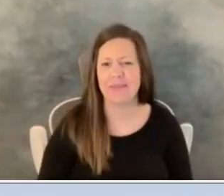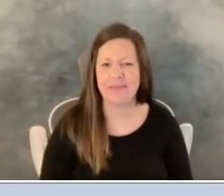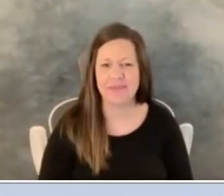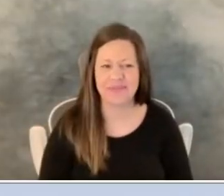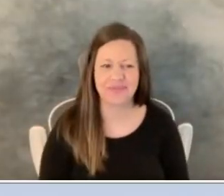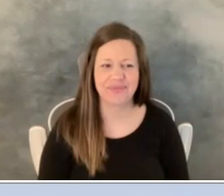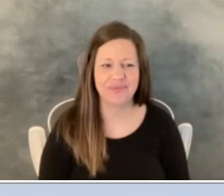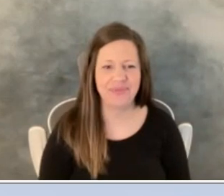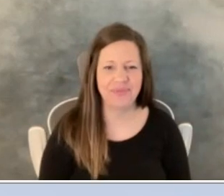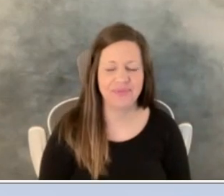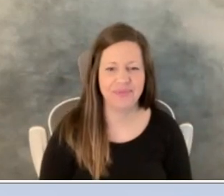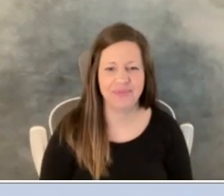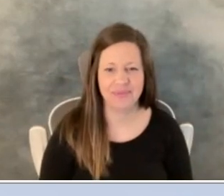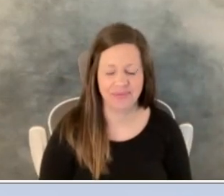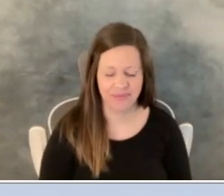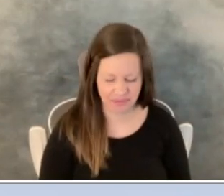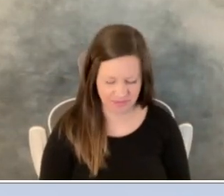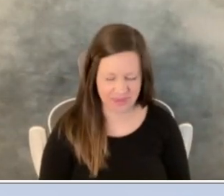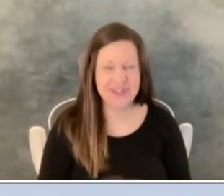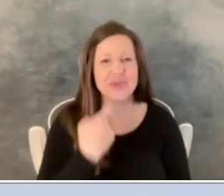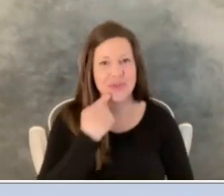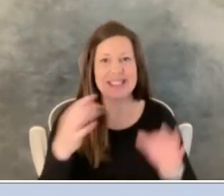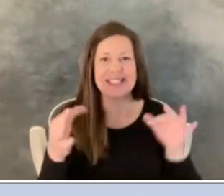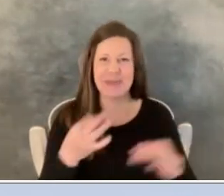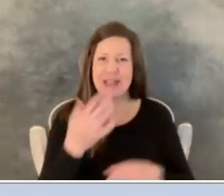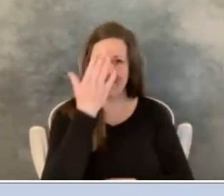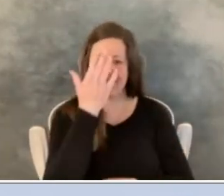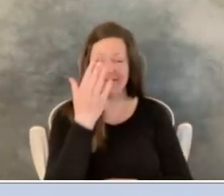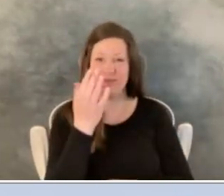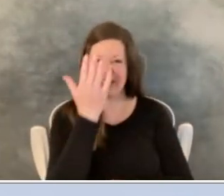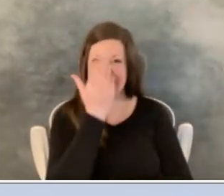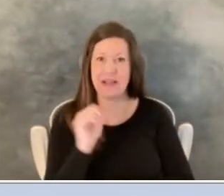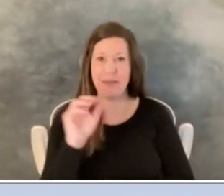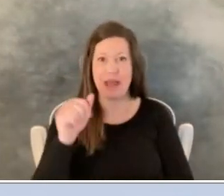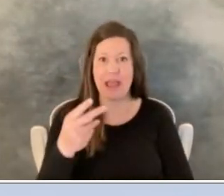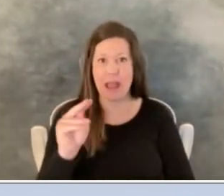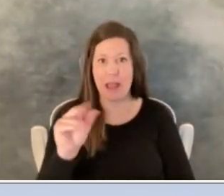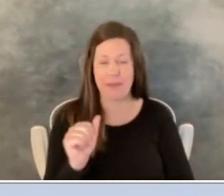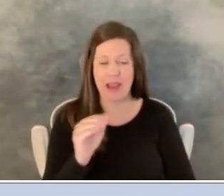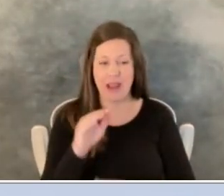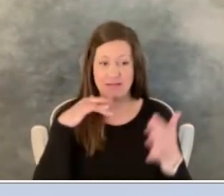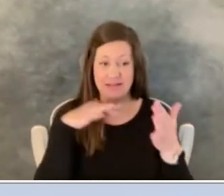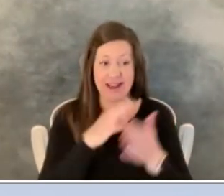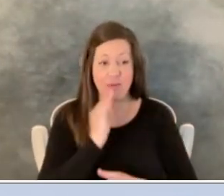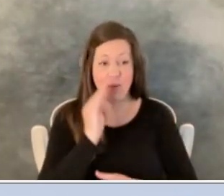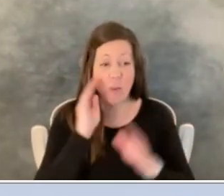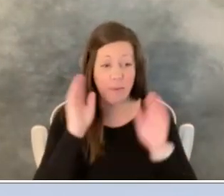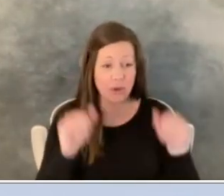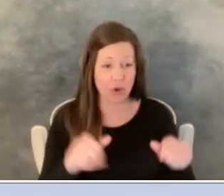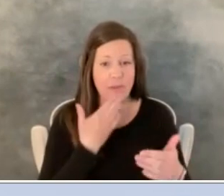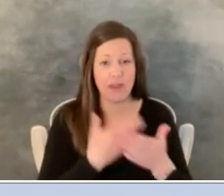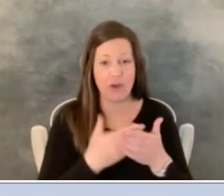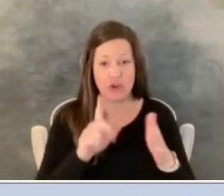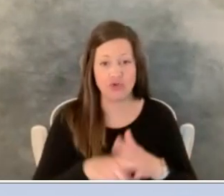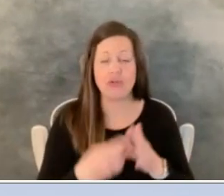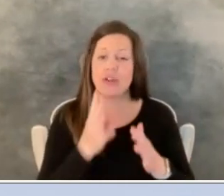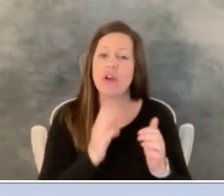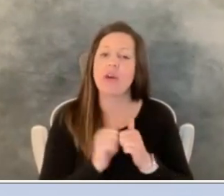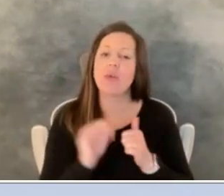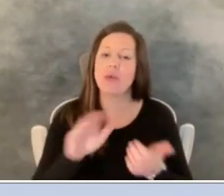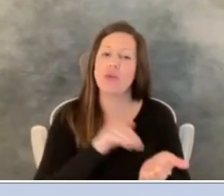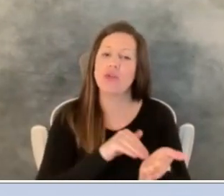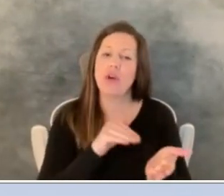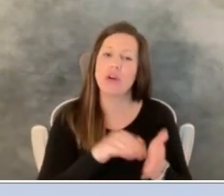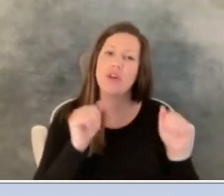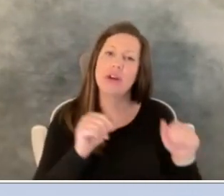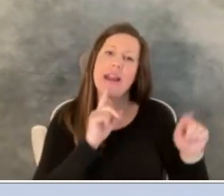Yeah, so like I just mentioned, home sleep apnea study could be a great start for him. Just talk to your primary care doctor. They'll put an order to a